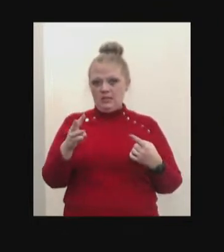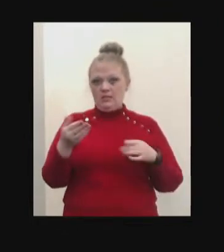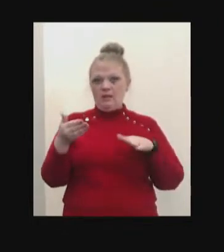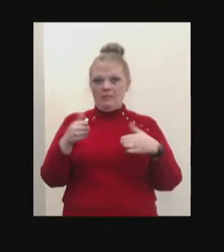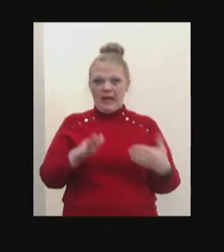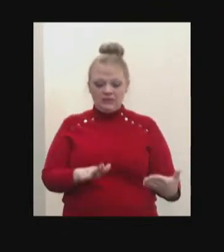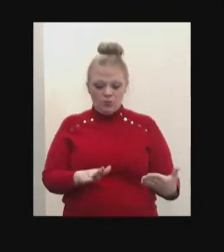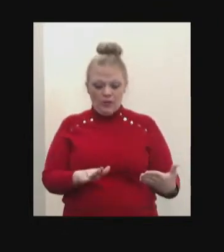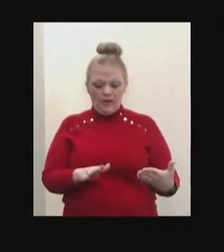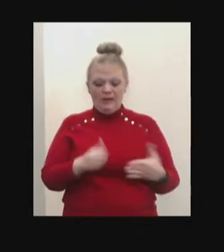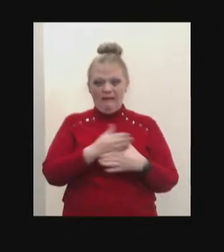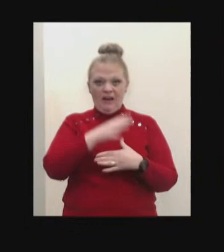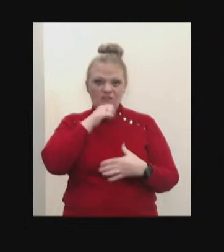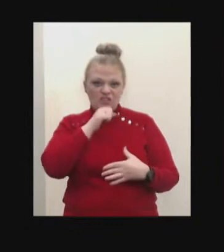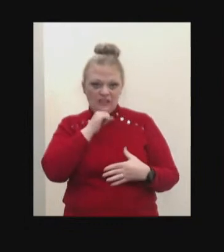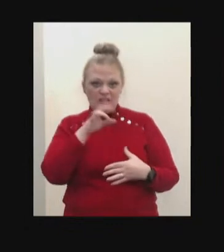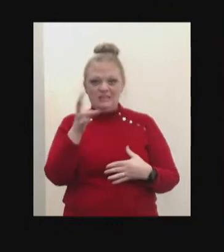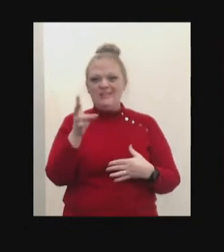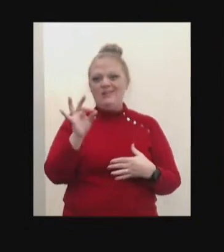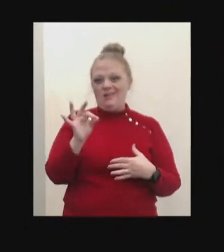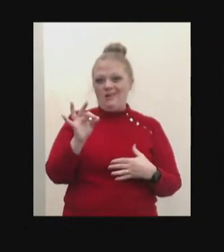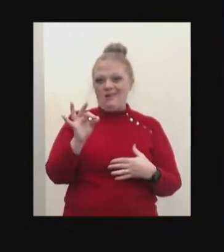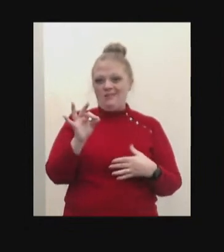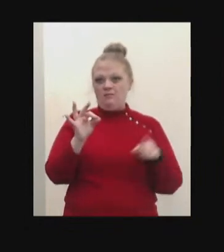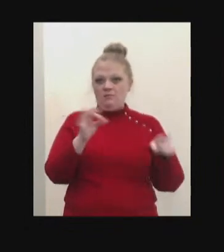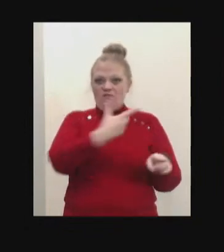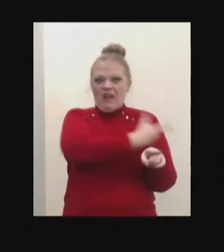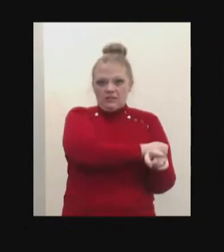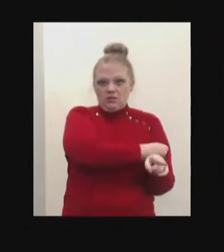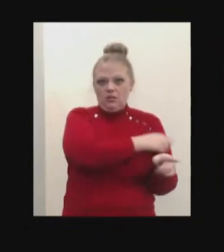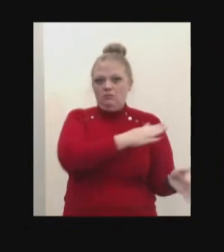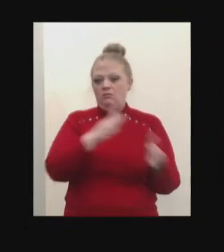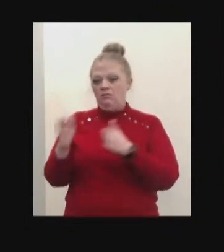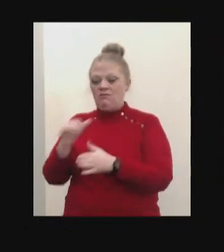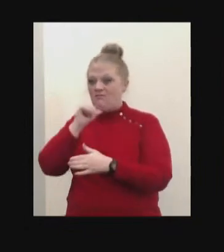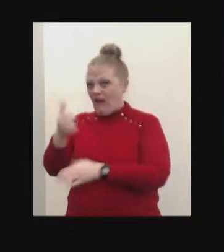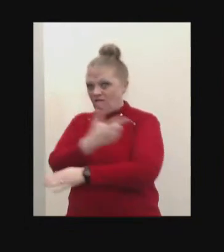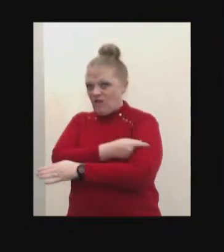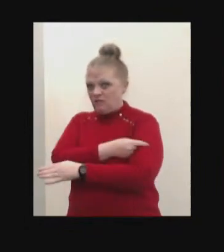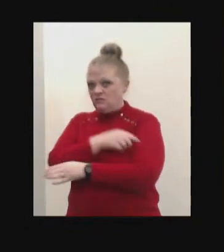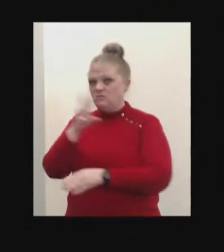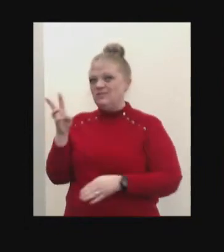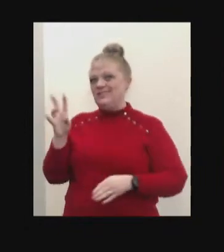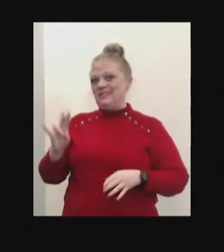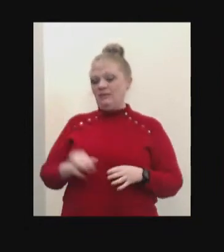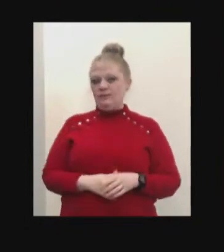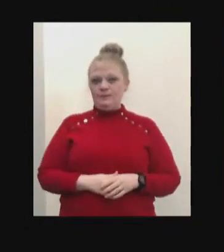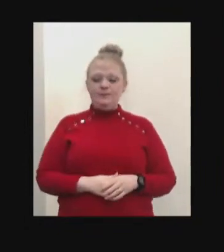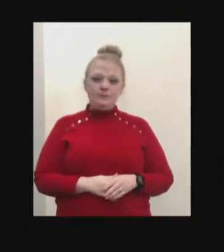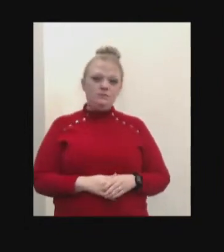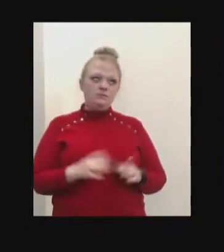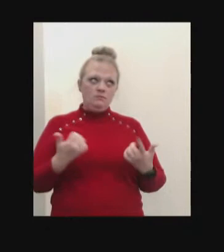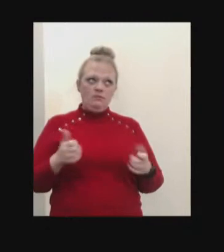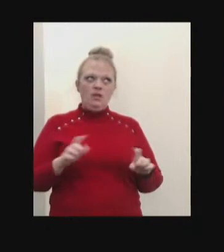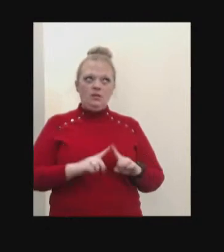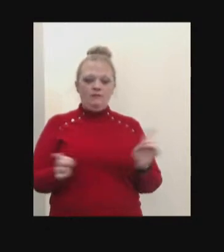79, and for those who were not fully vaccinated was 67. Big difference. It's a big difference. So please